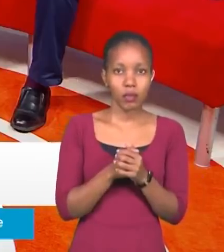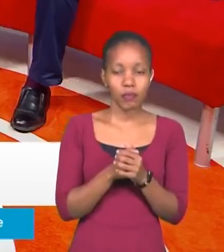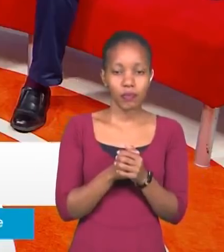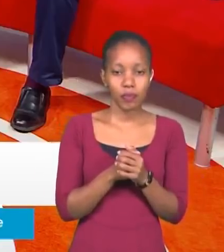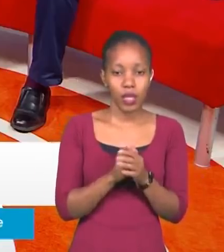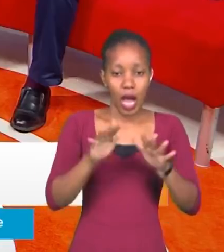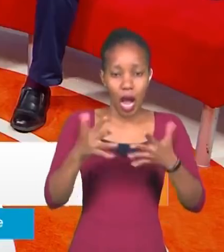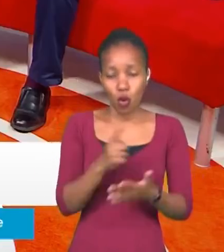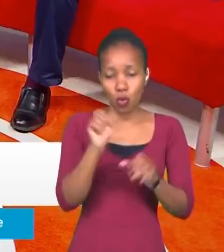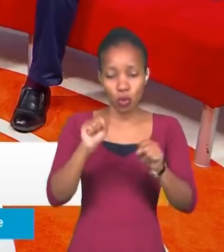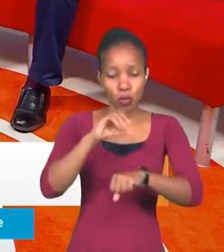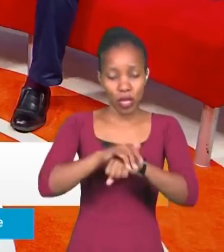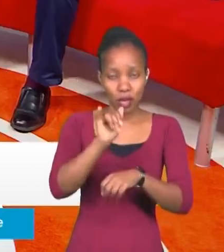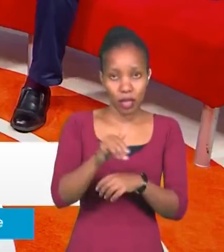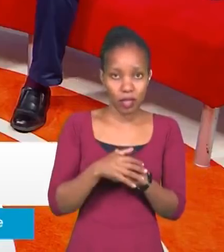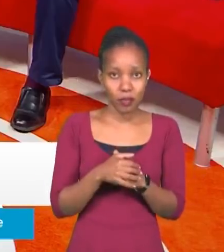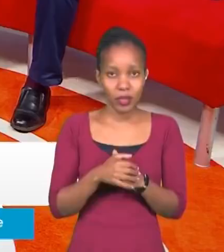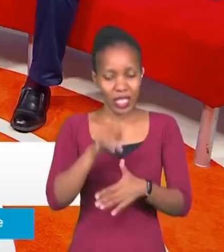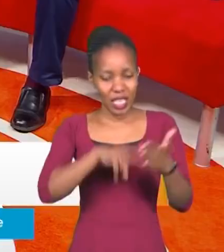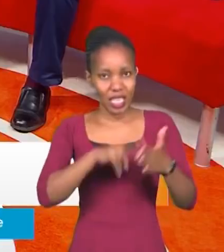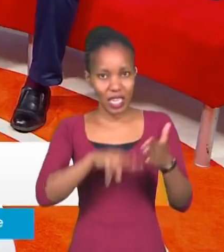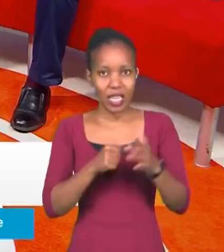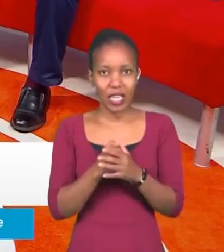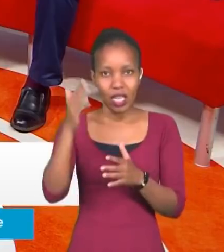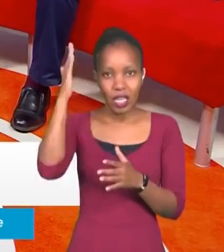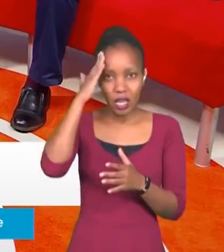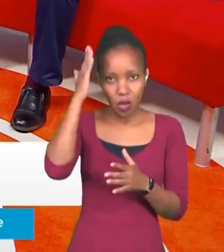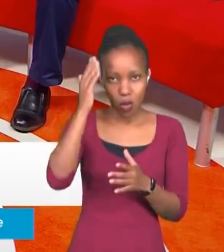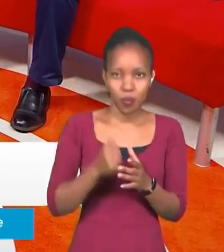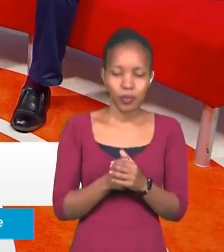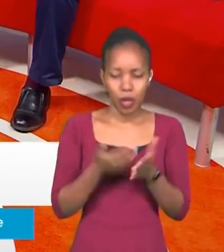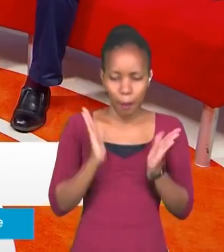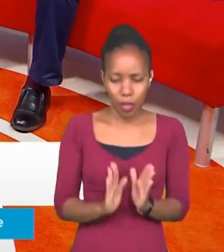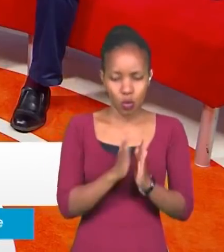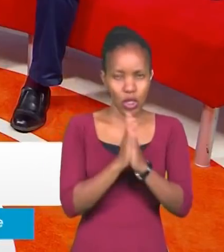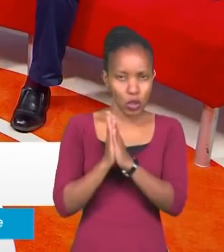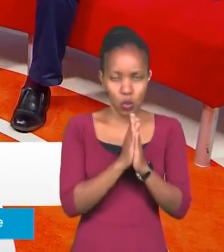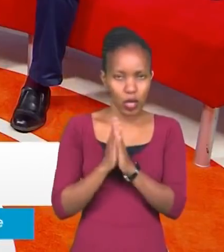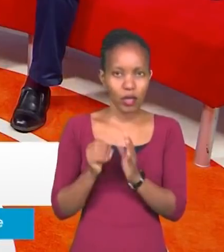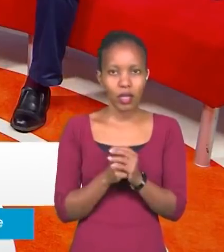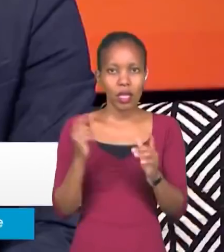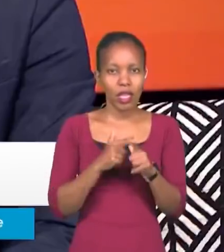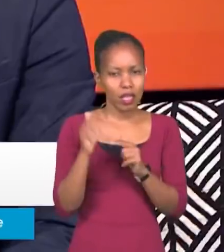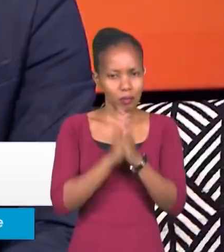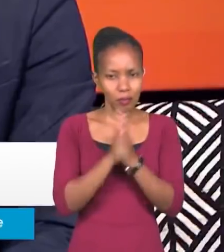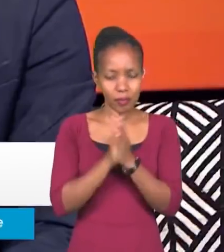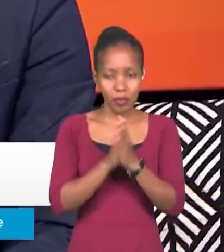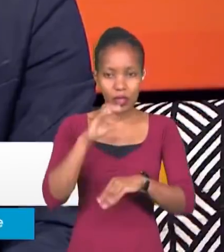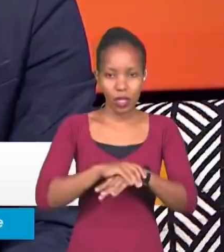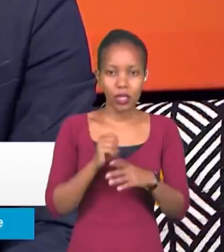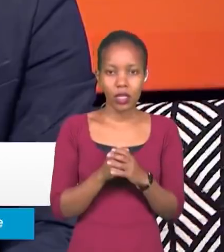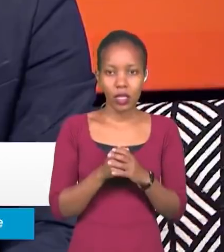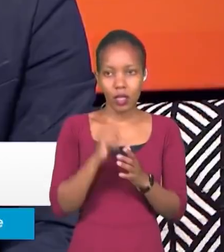And, mm-hmm, how can you get that? Mm-hmm. Read, mm-hmm, get to know that person's story, yeah, you know, and, yeah, get inspired, because, mm-hmm, you can't get